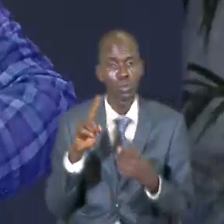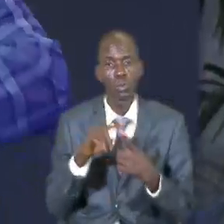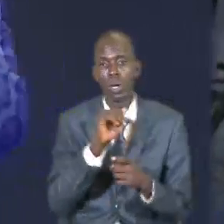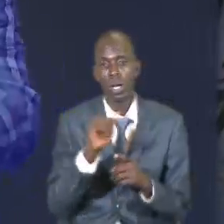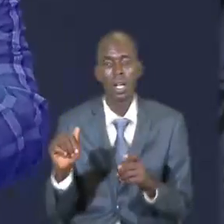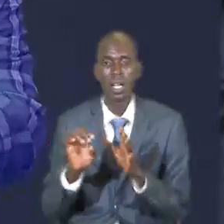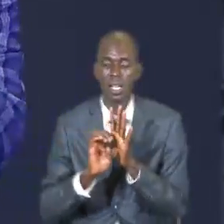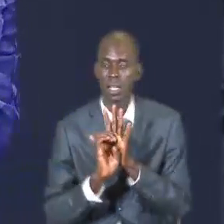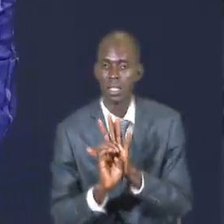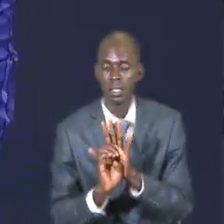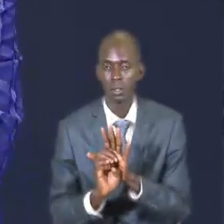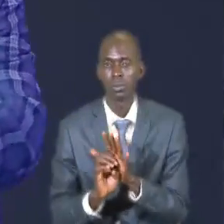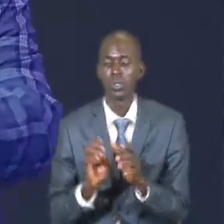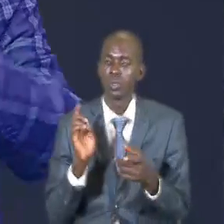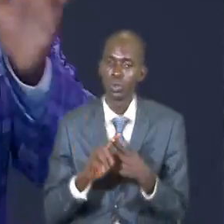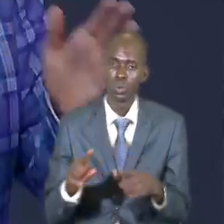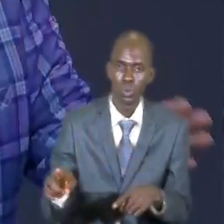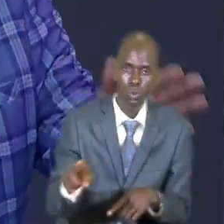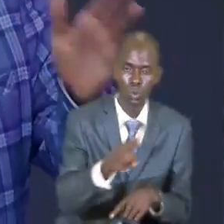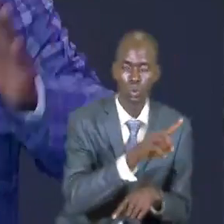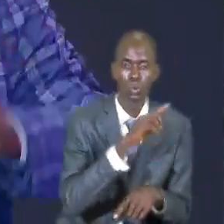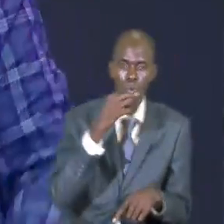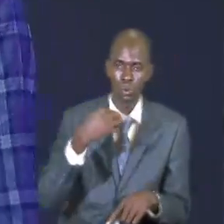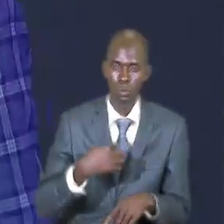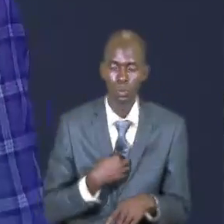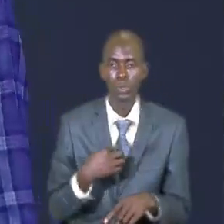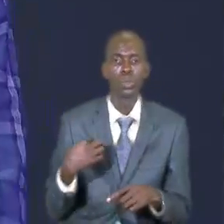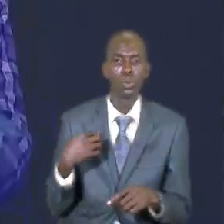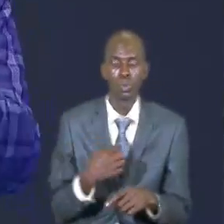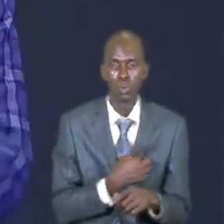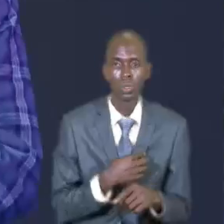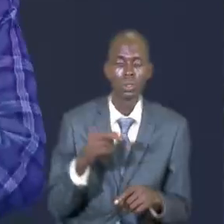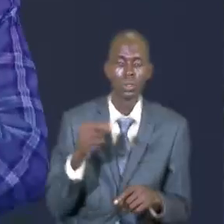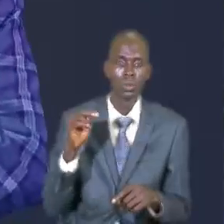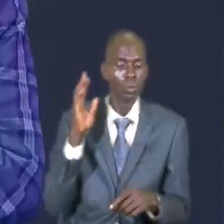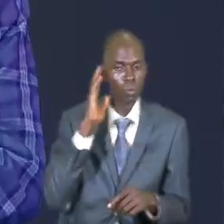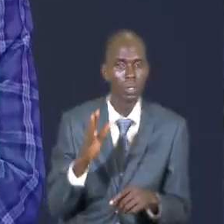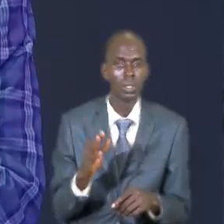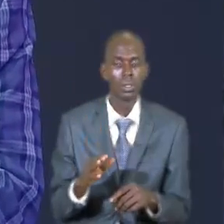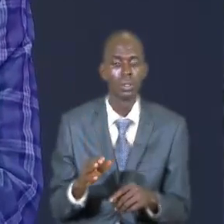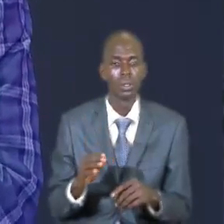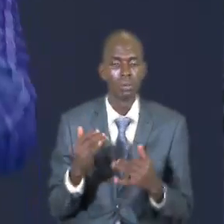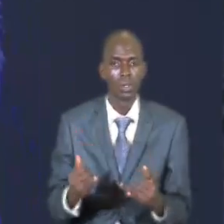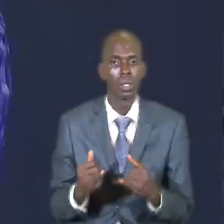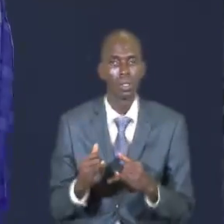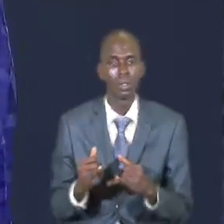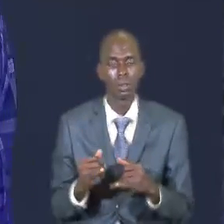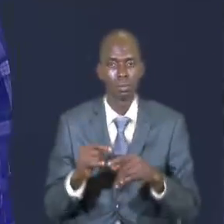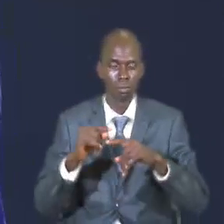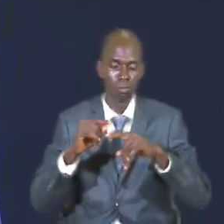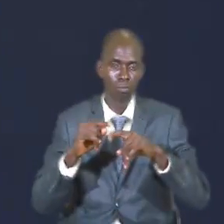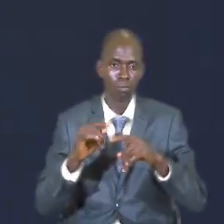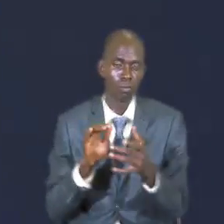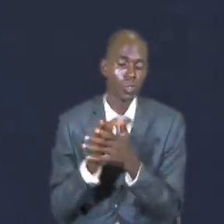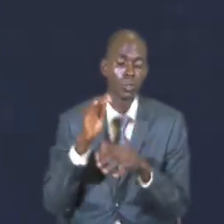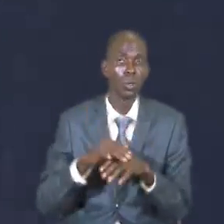others, which should hereafter believe on him to everlasting life." What the